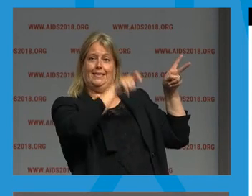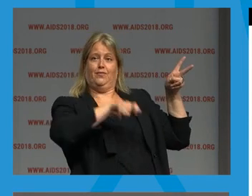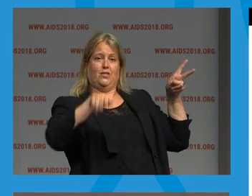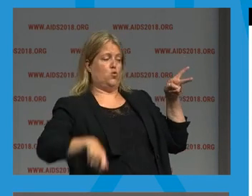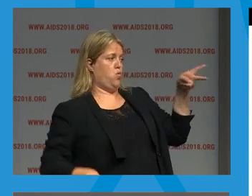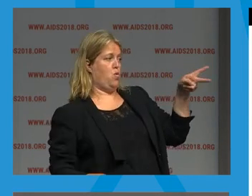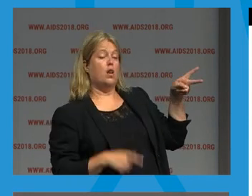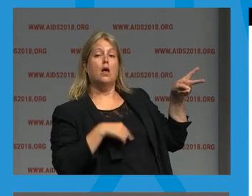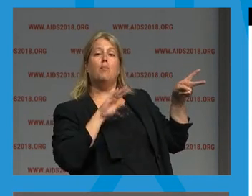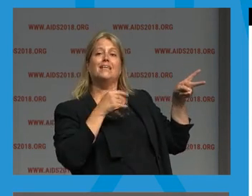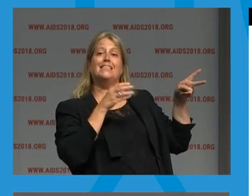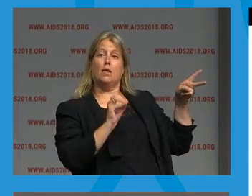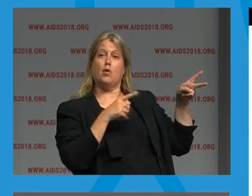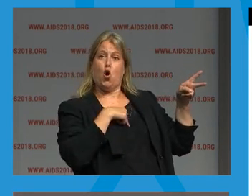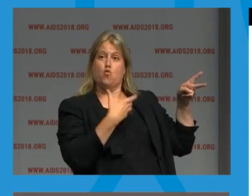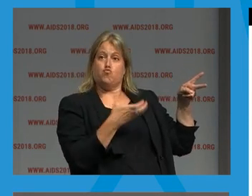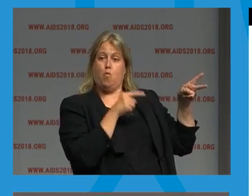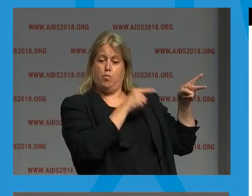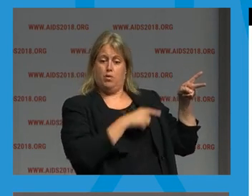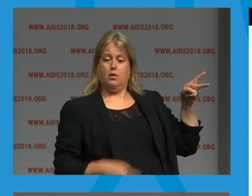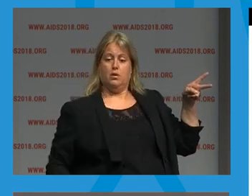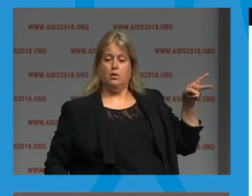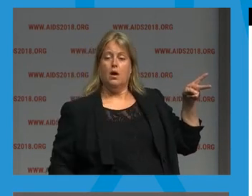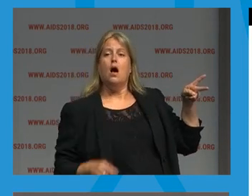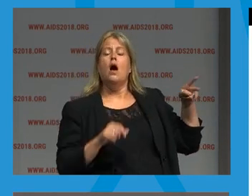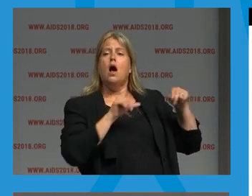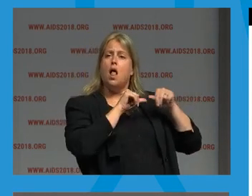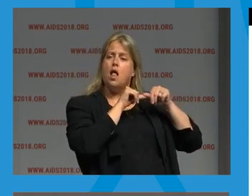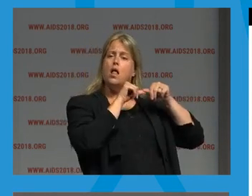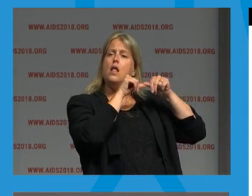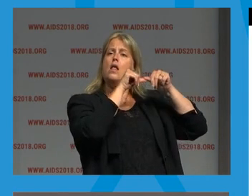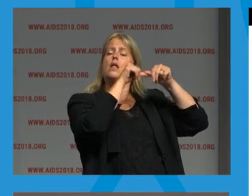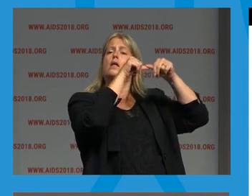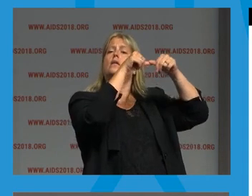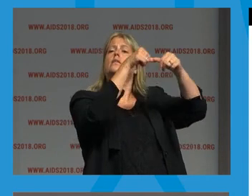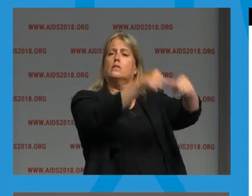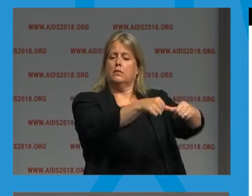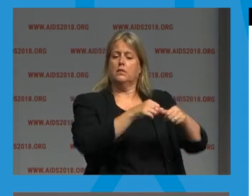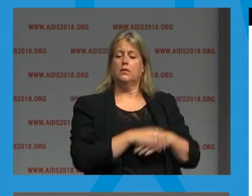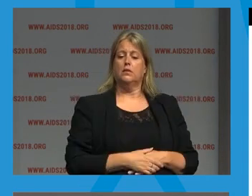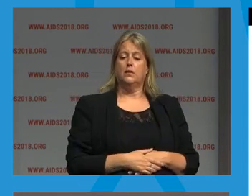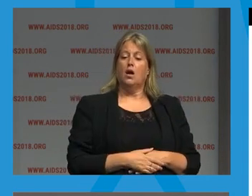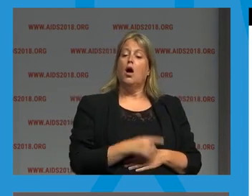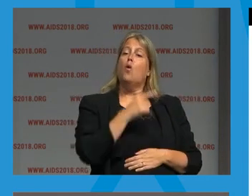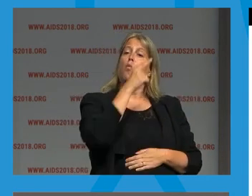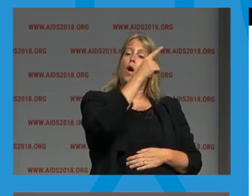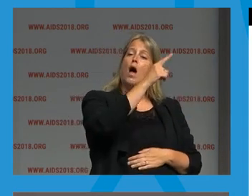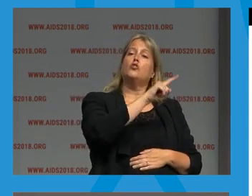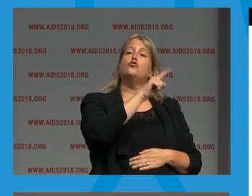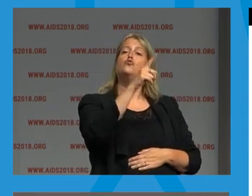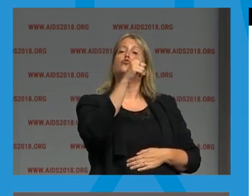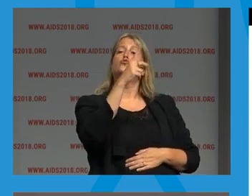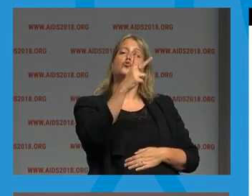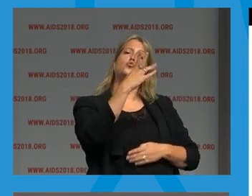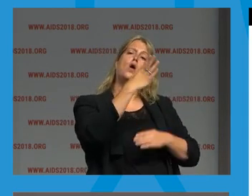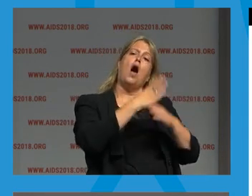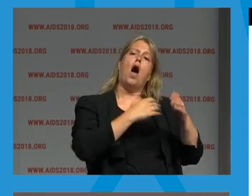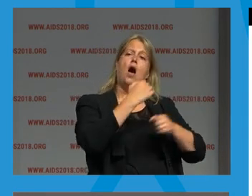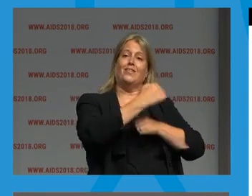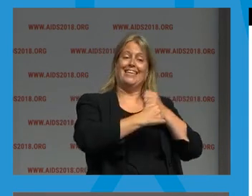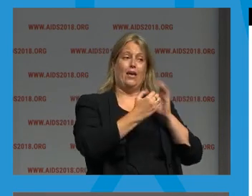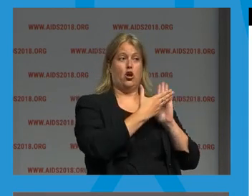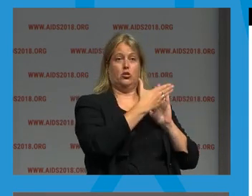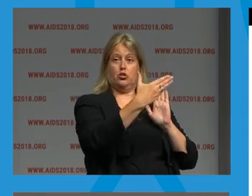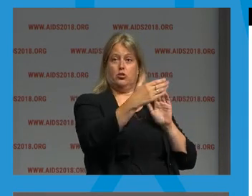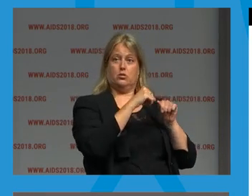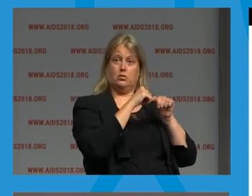in the placebo group who went on for extended period of time measured in 1 to 2.5 years, which is one of